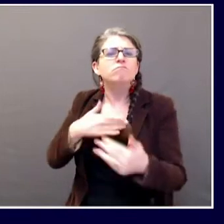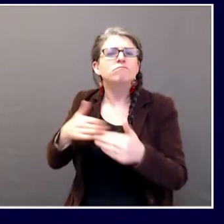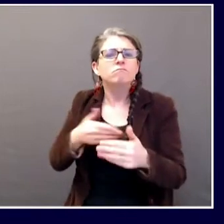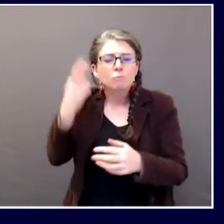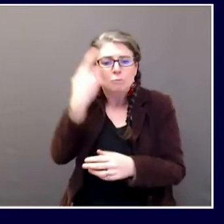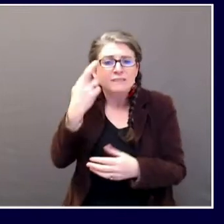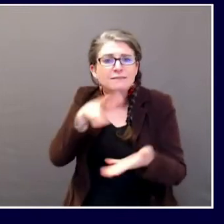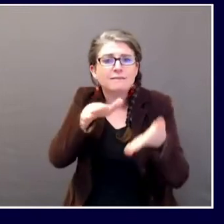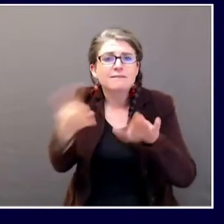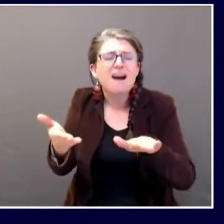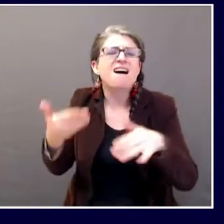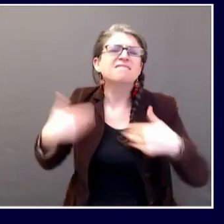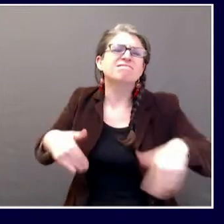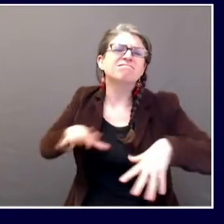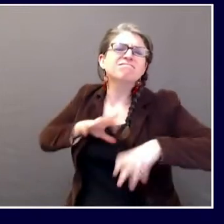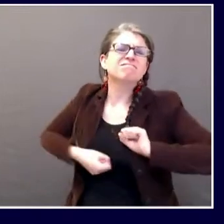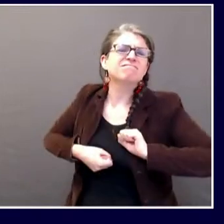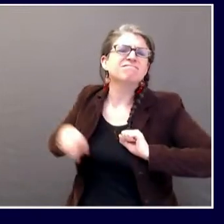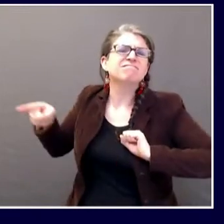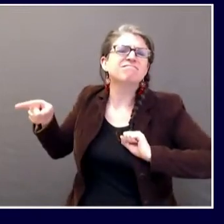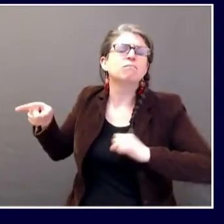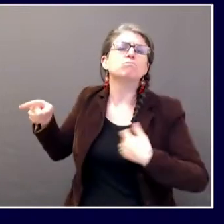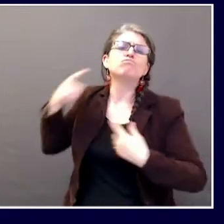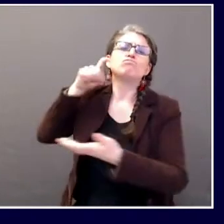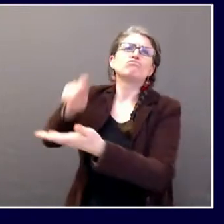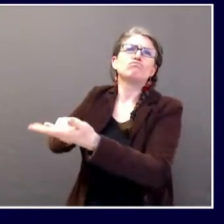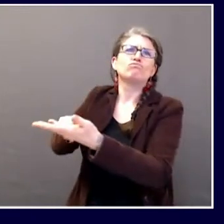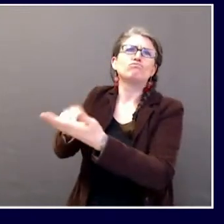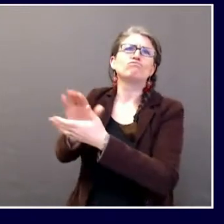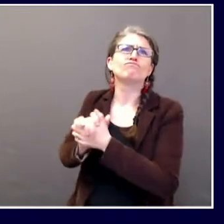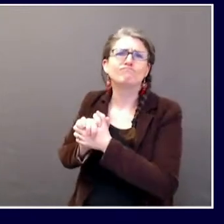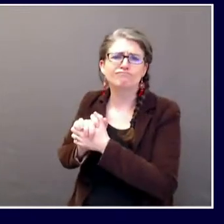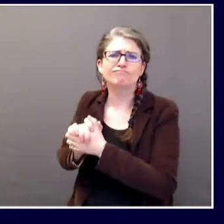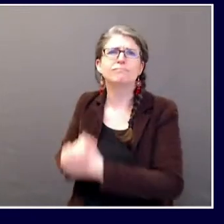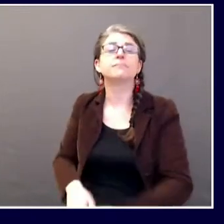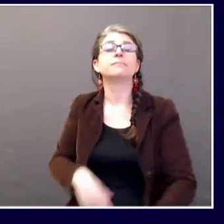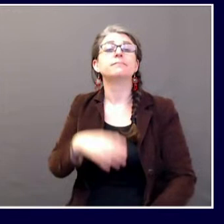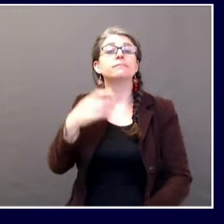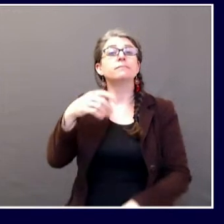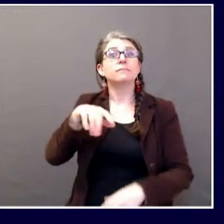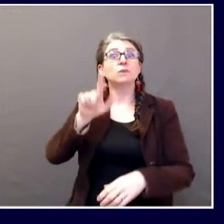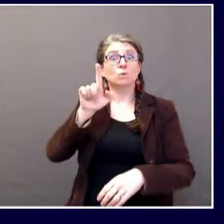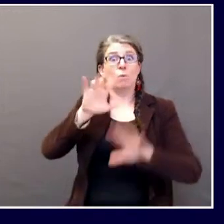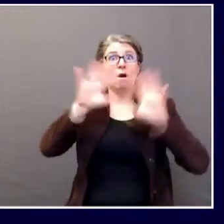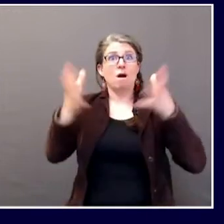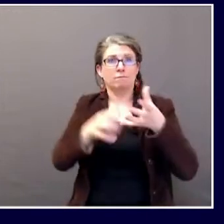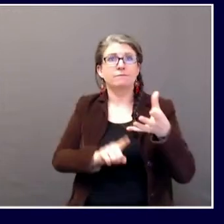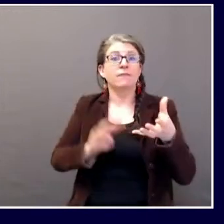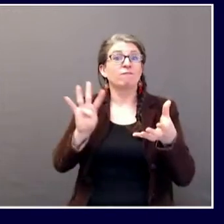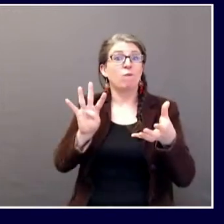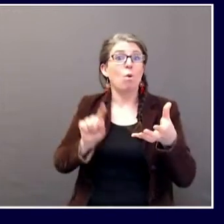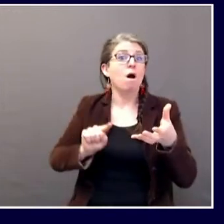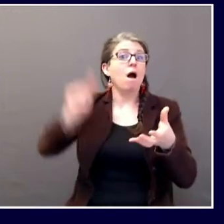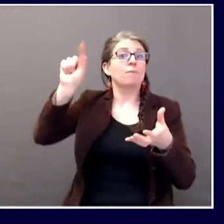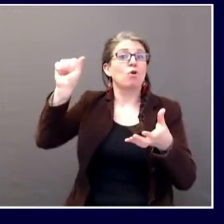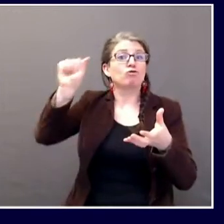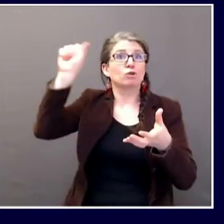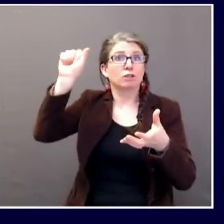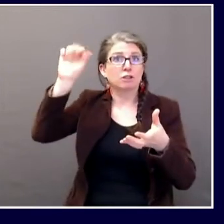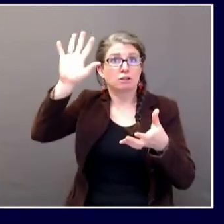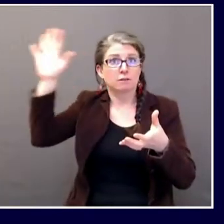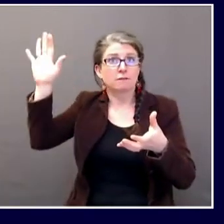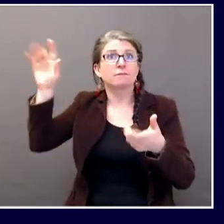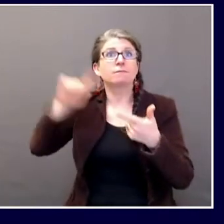individuals in Aroostook County, 4 were from Cumberland County, 2 from Kennebec County, 5 from Oxford